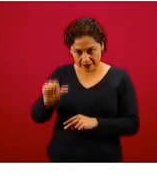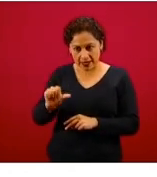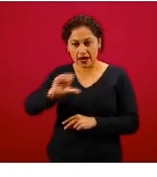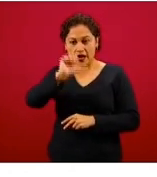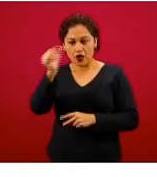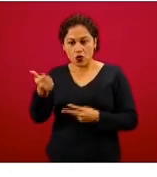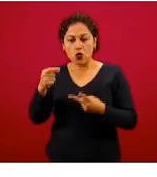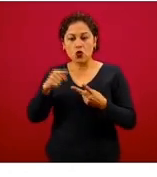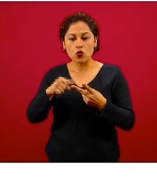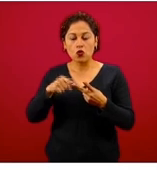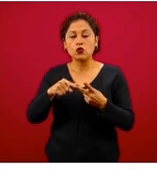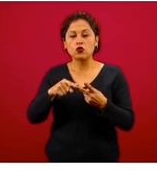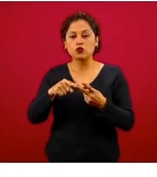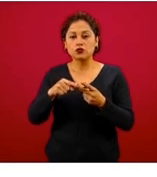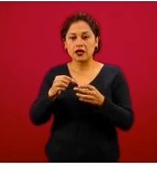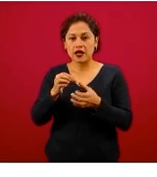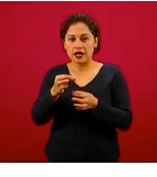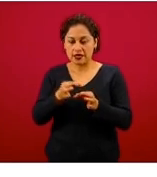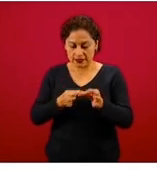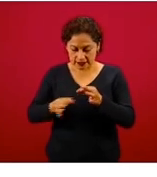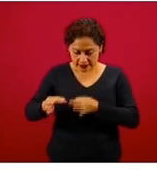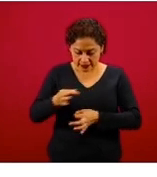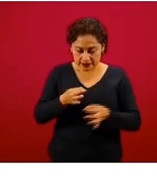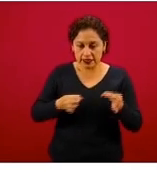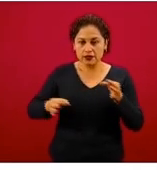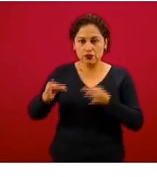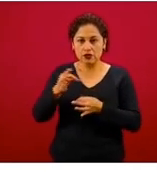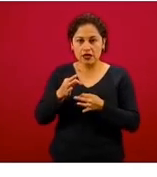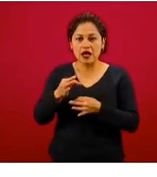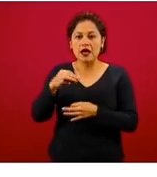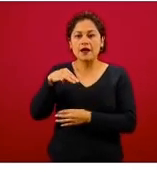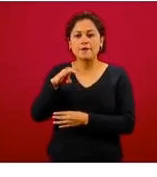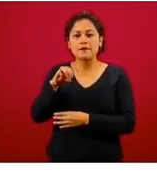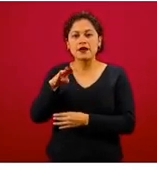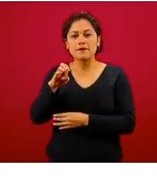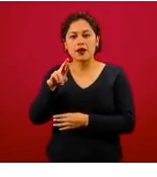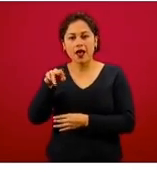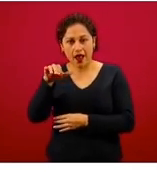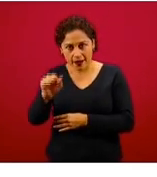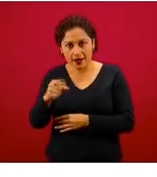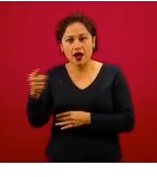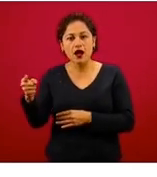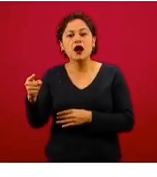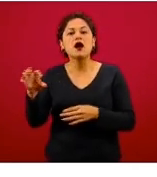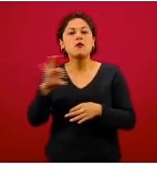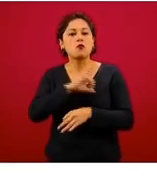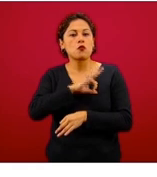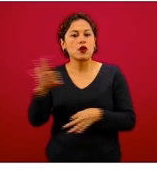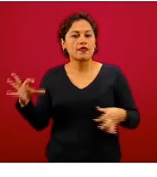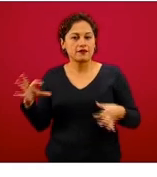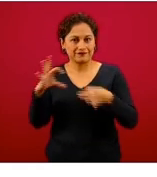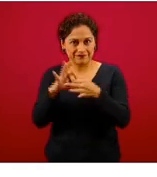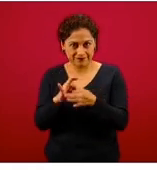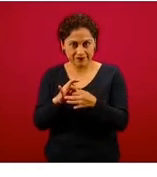right now. And this illustration shows the different parts of the virus.